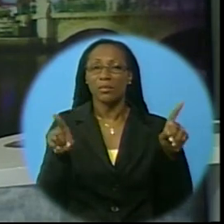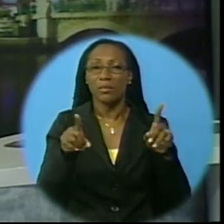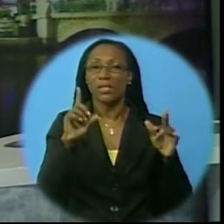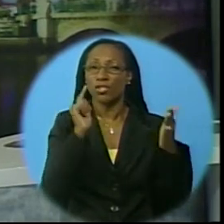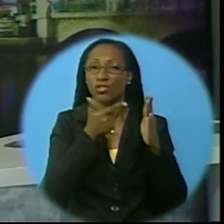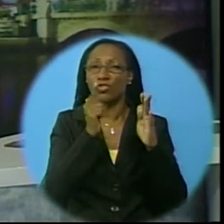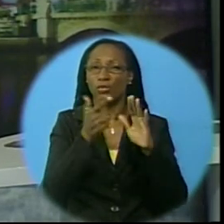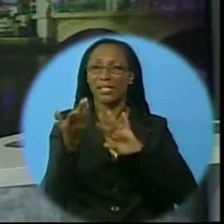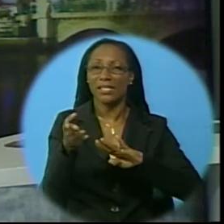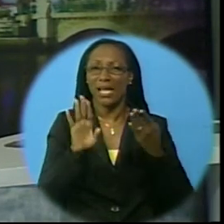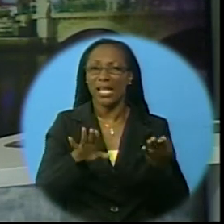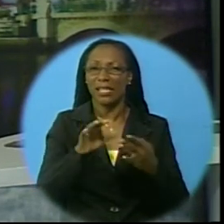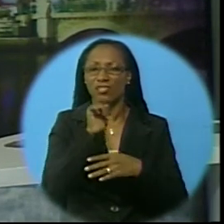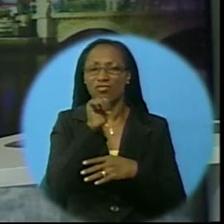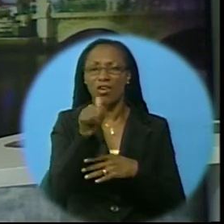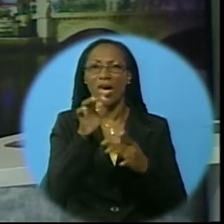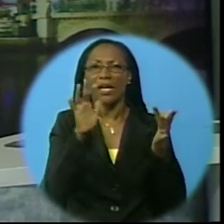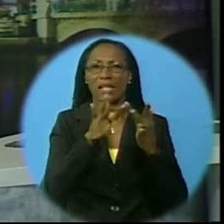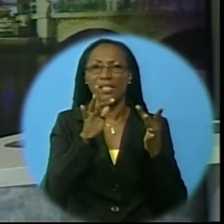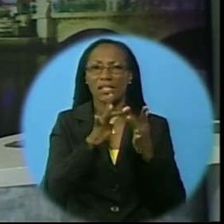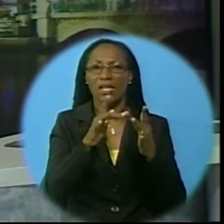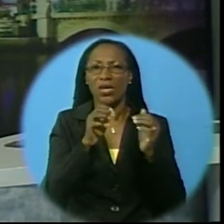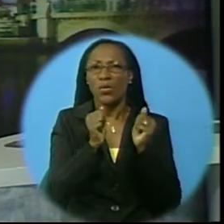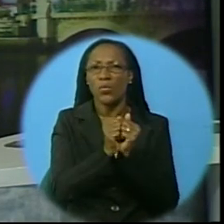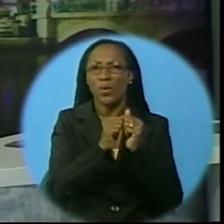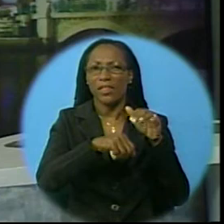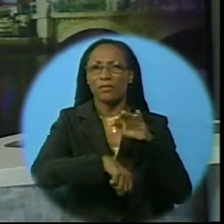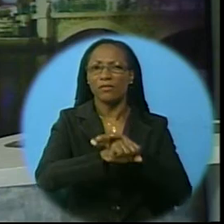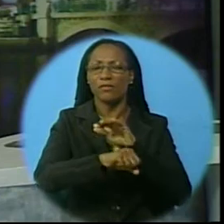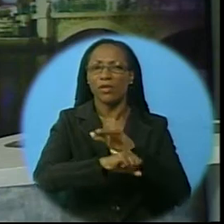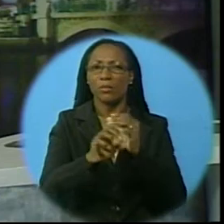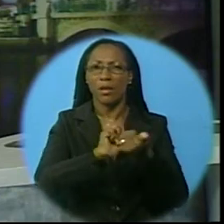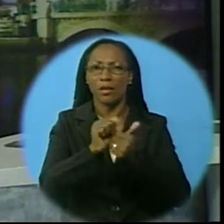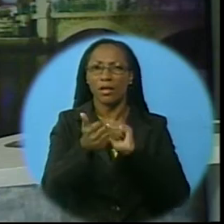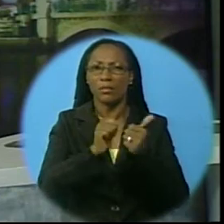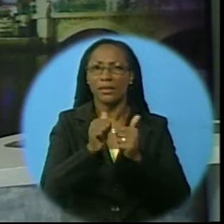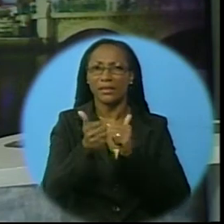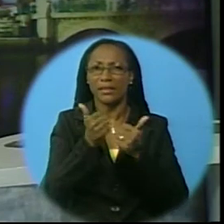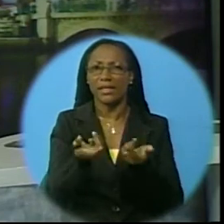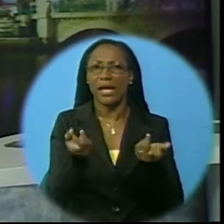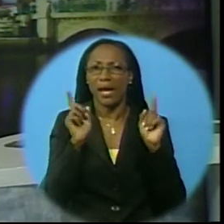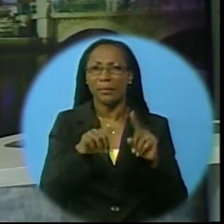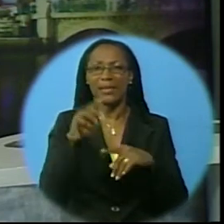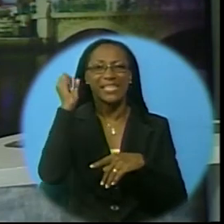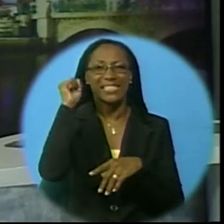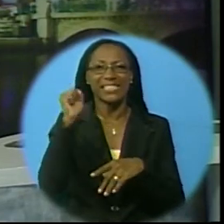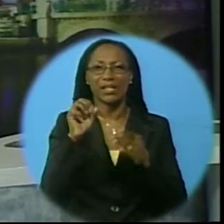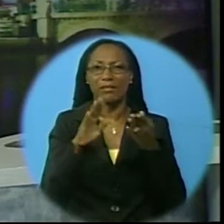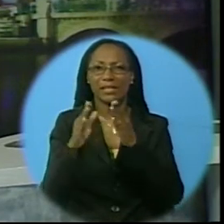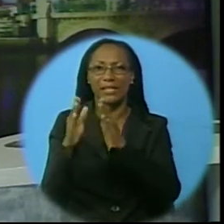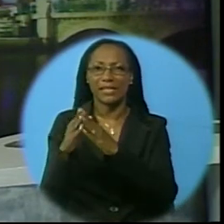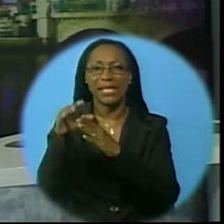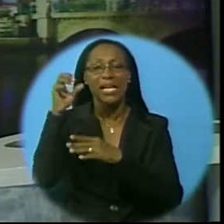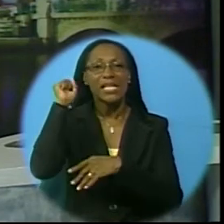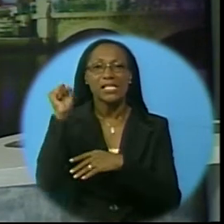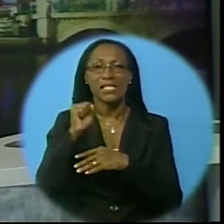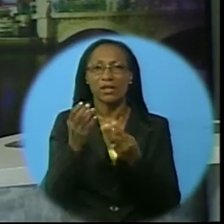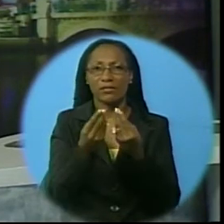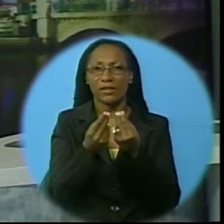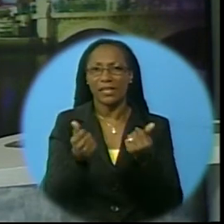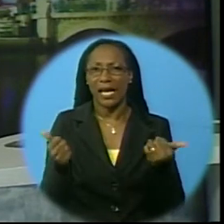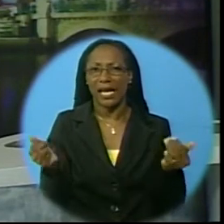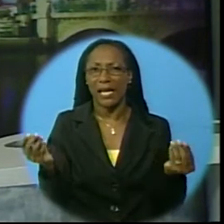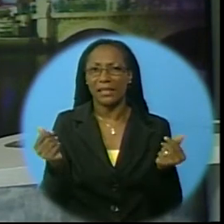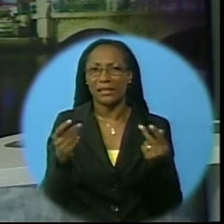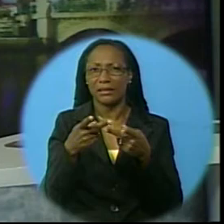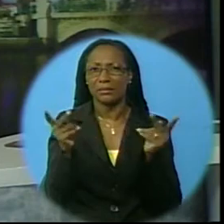way connected with the 9-a-side football tournament currently being held in Silver City, Silver Sands. In a news release today, the